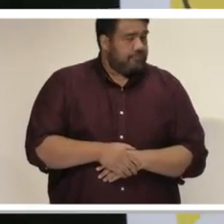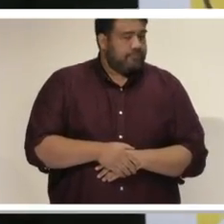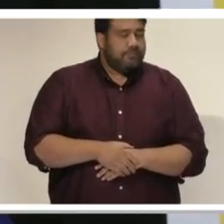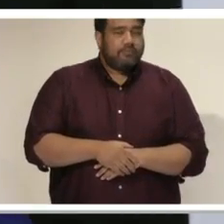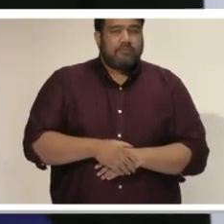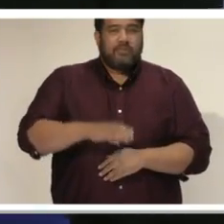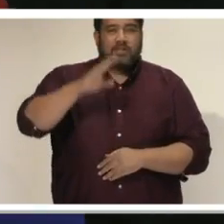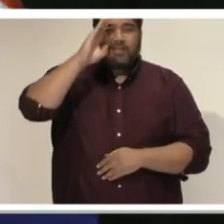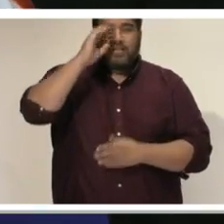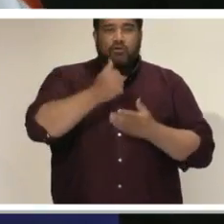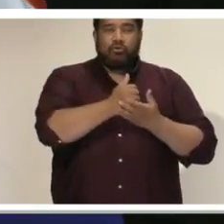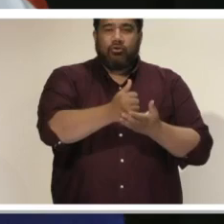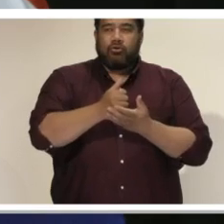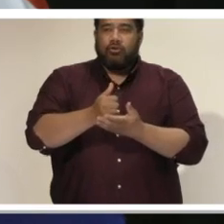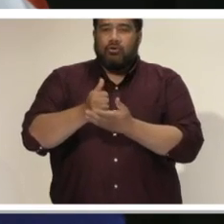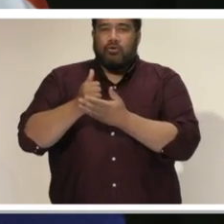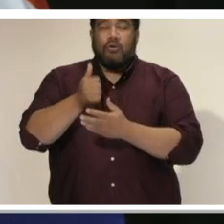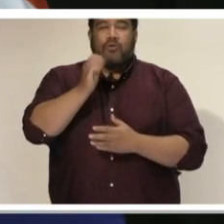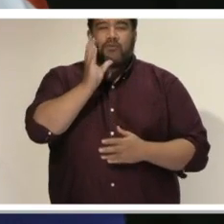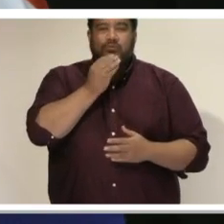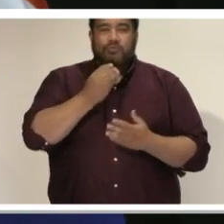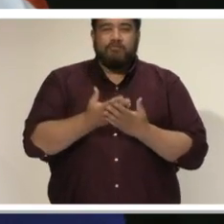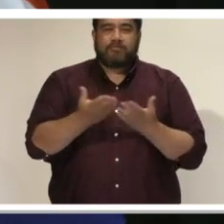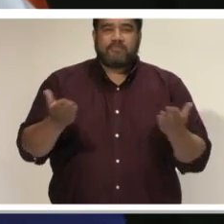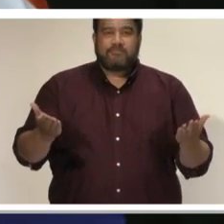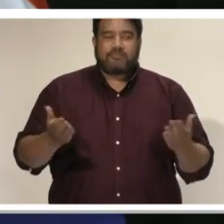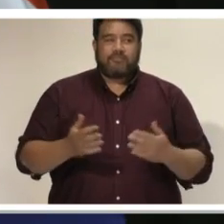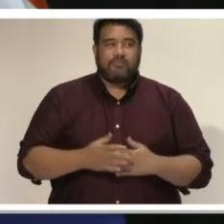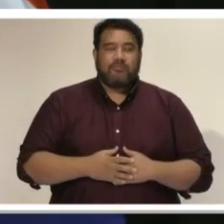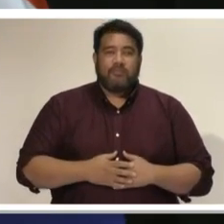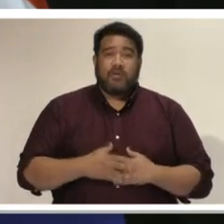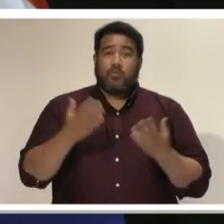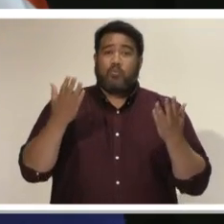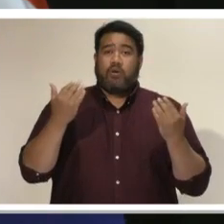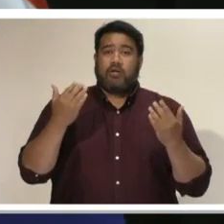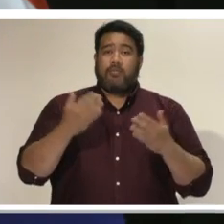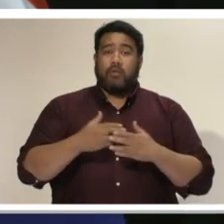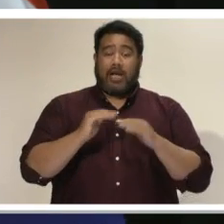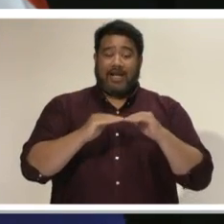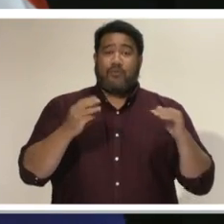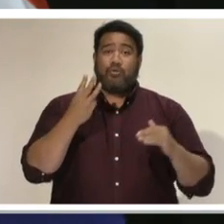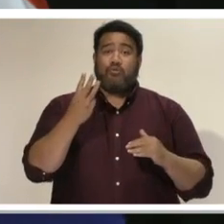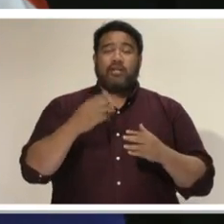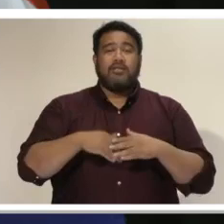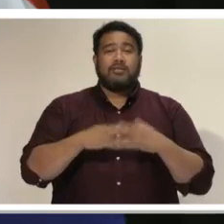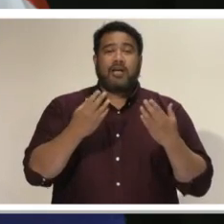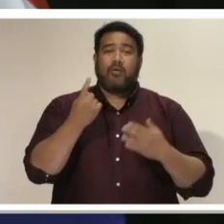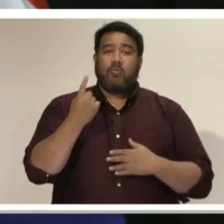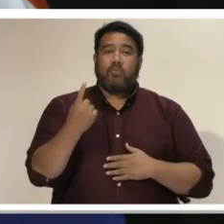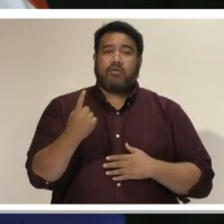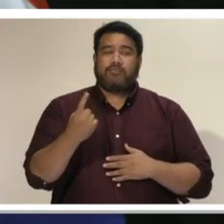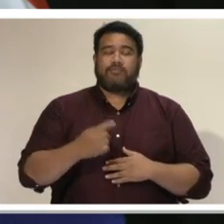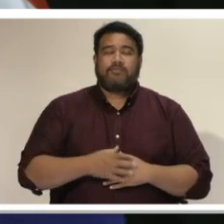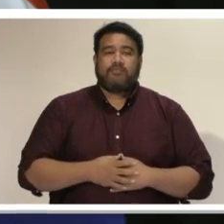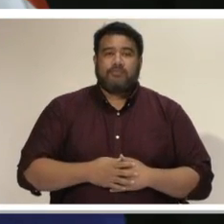Kia ora koutou katoa, good afternoon. Welcome everyone to day one of Alert Level 3. I